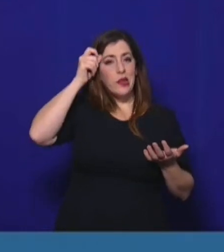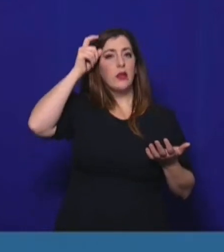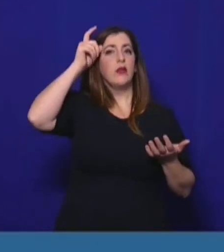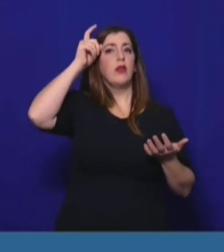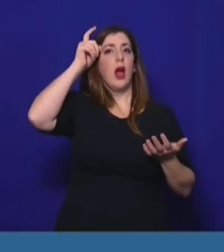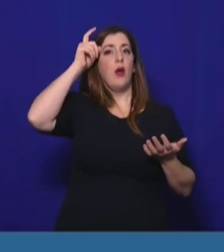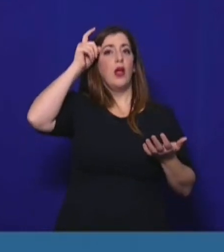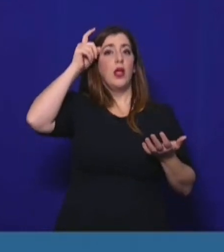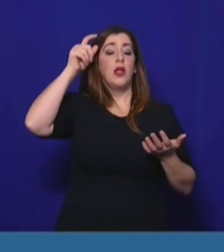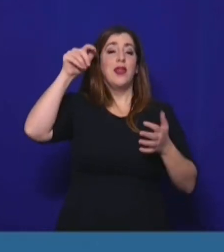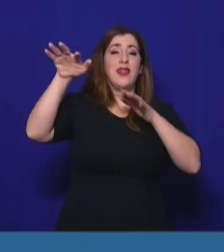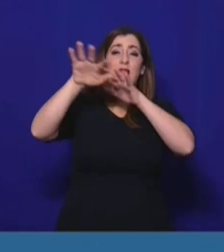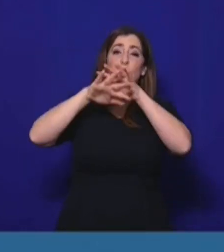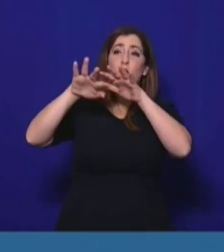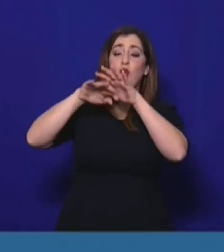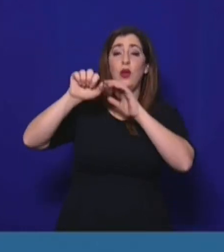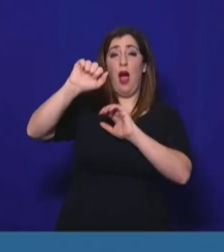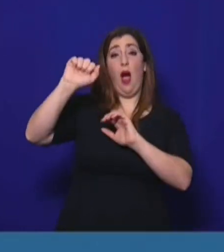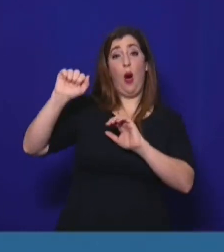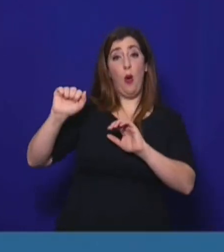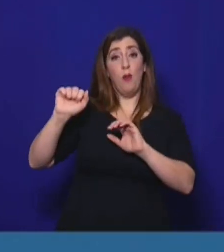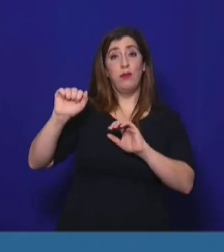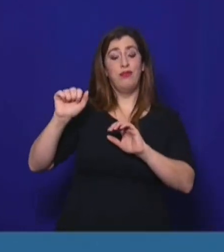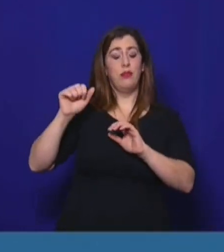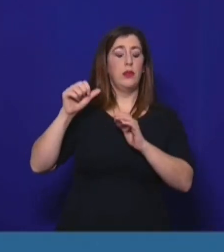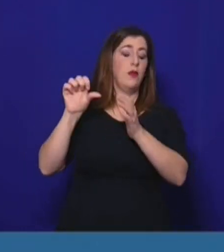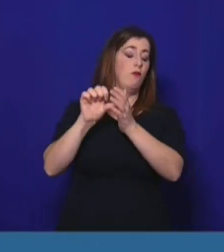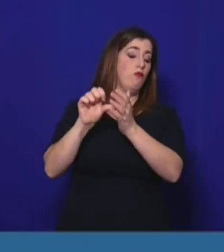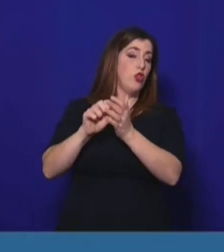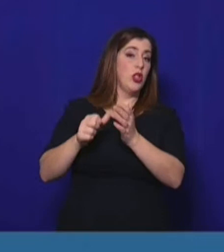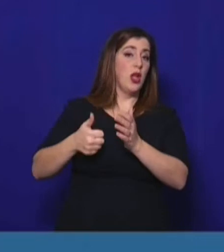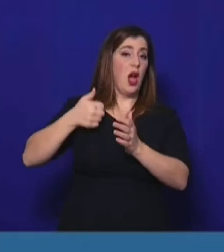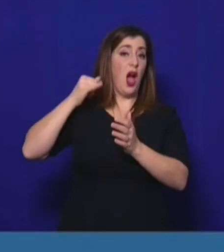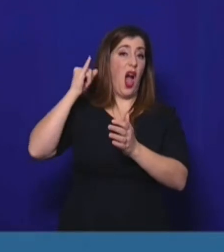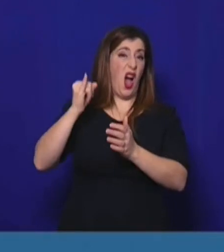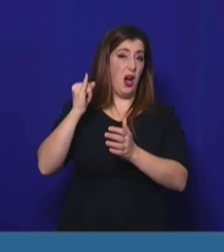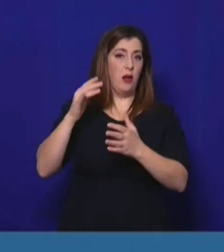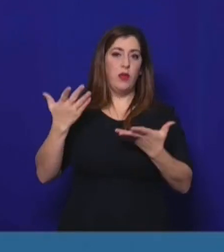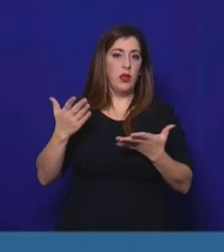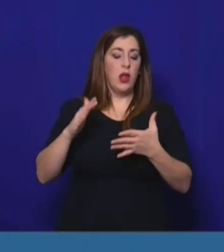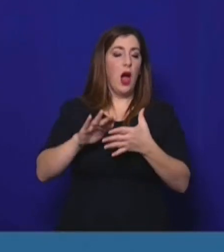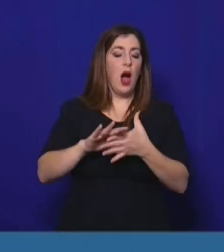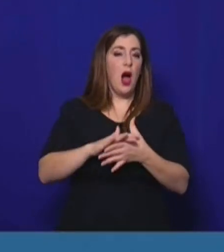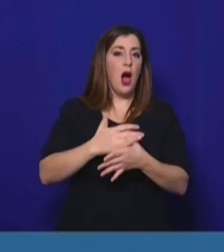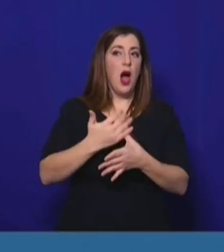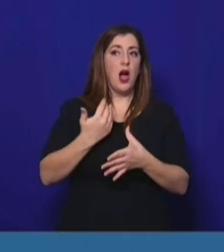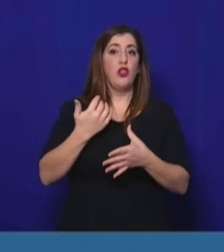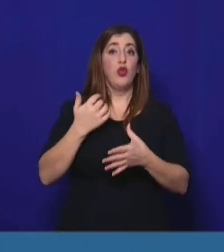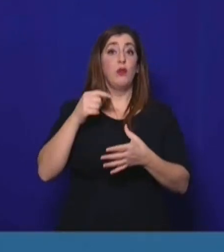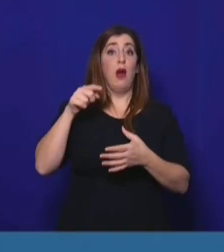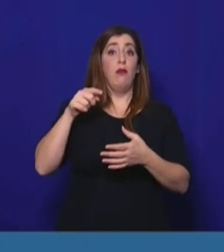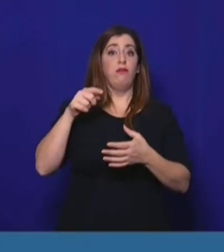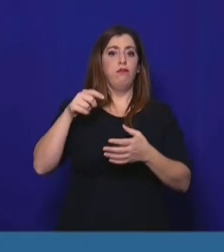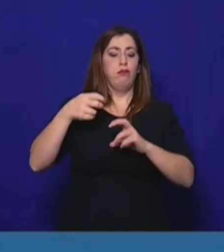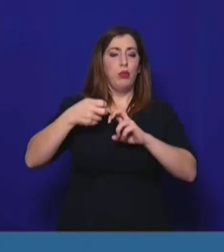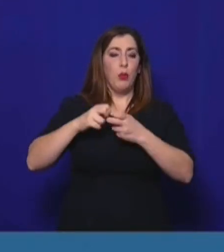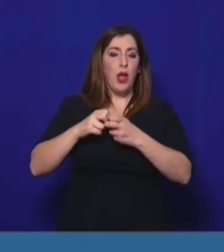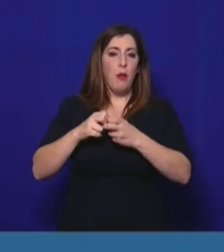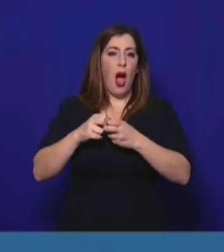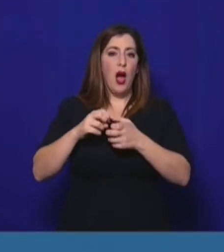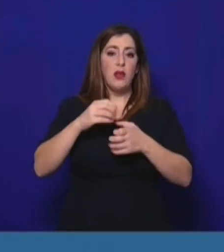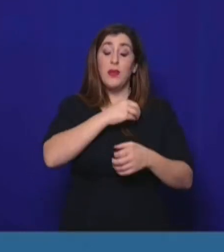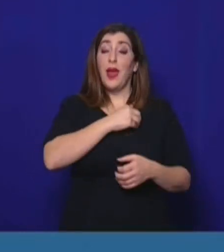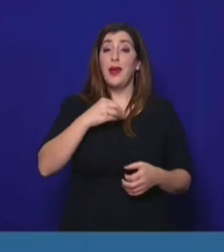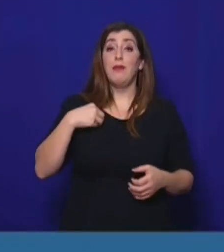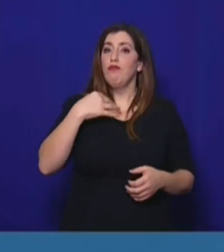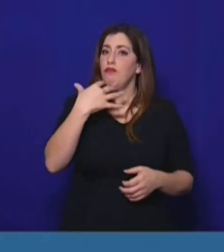fuq l-isptarijiet tagħhom. Aħna rnexxinna nkontrollaw is-sitwazzjoni fejn dawk in-nies li qed ikollhom bżonn jidħlu l-isptar qegħdin